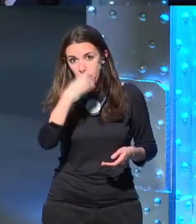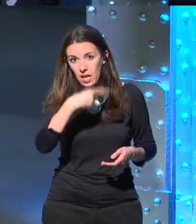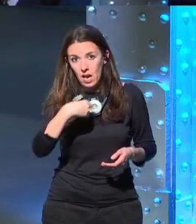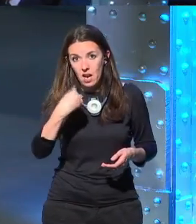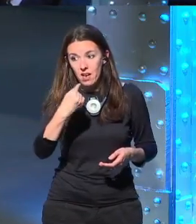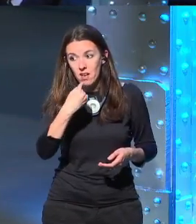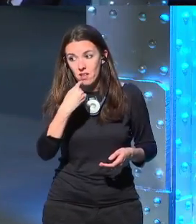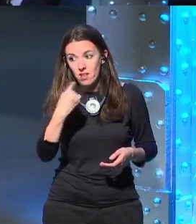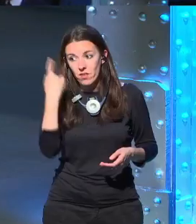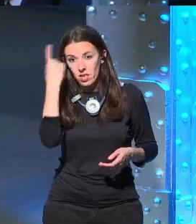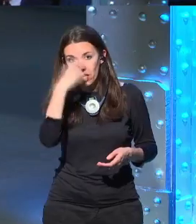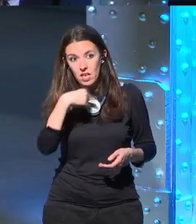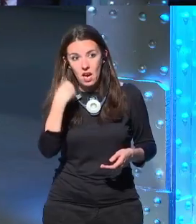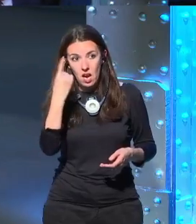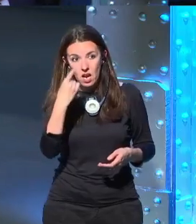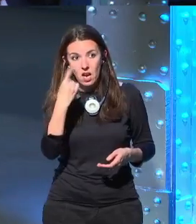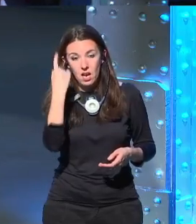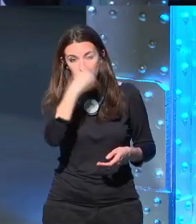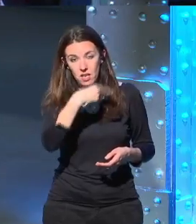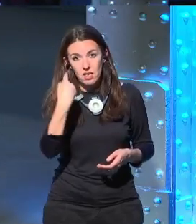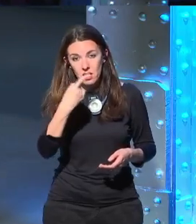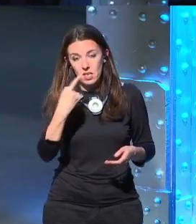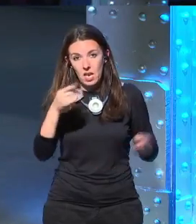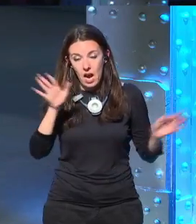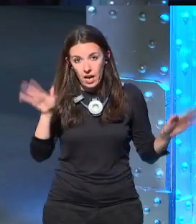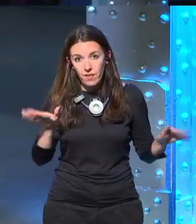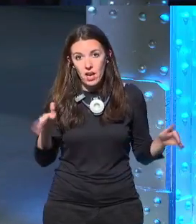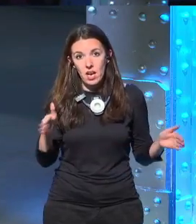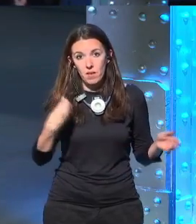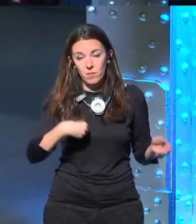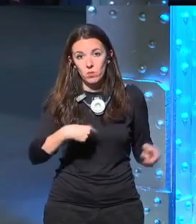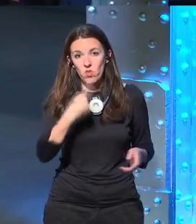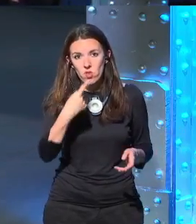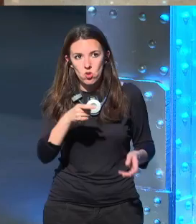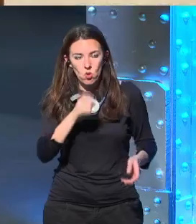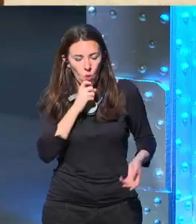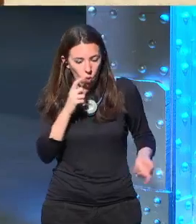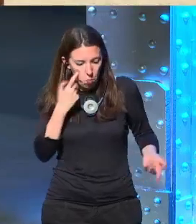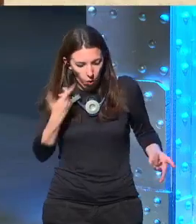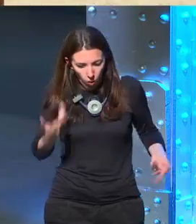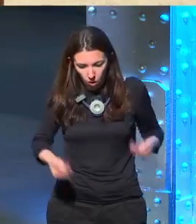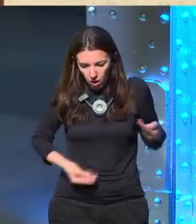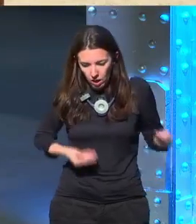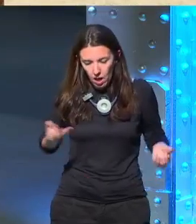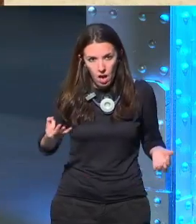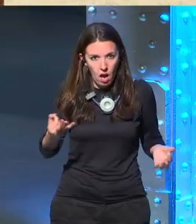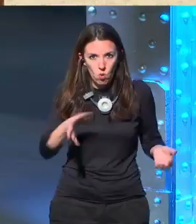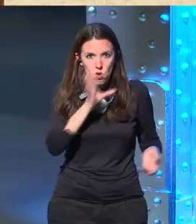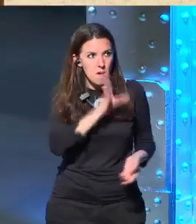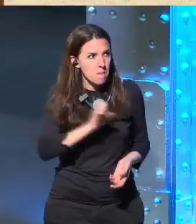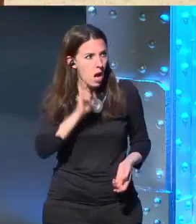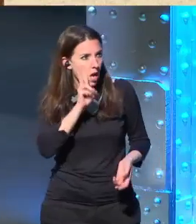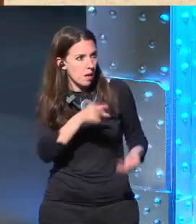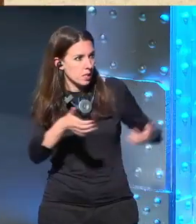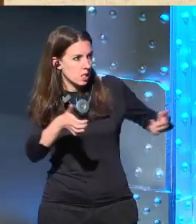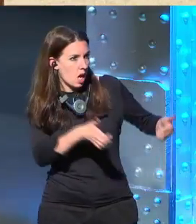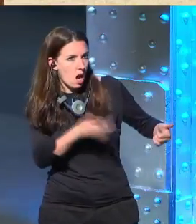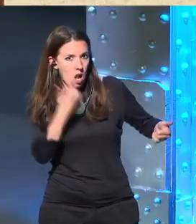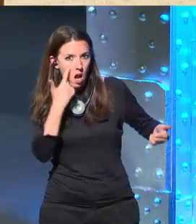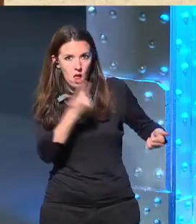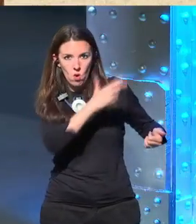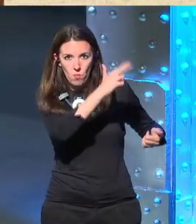this more beautiful angel? He also has his first commission. It's the wife of a cloth